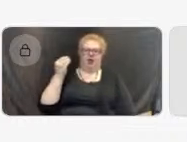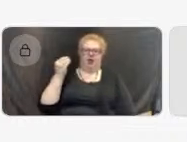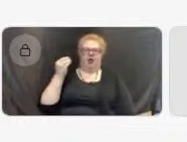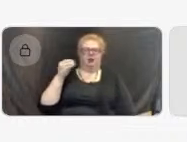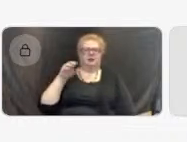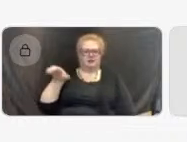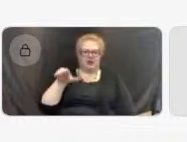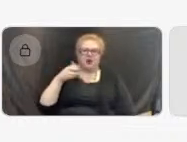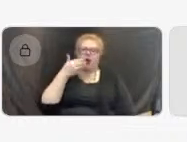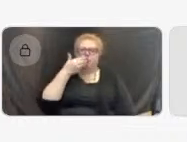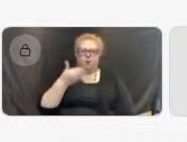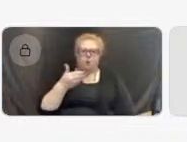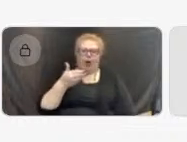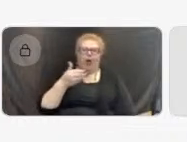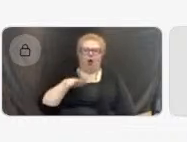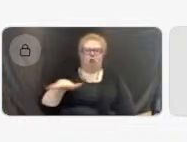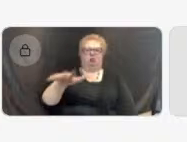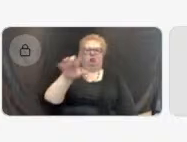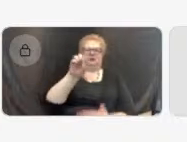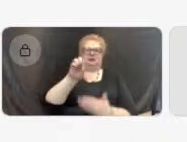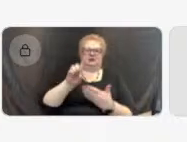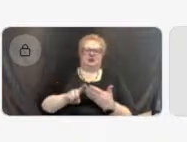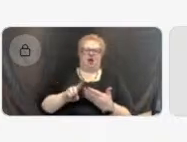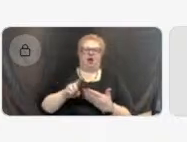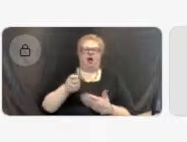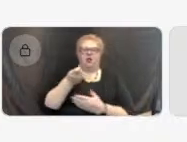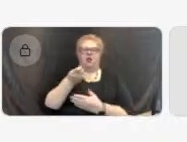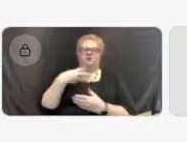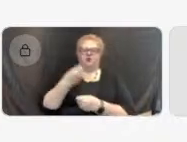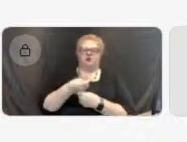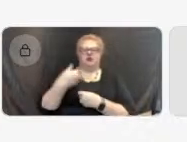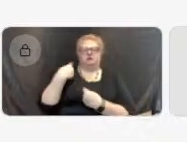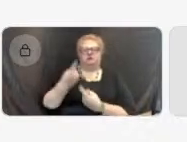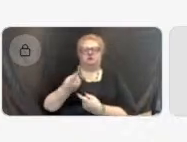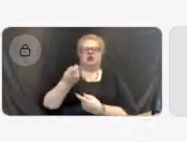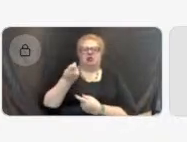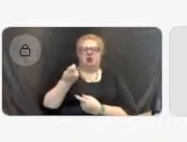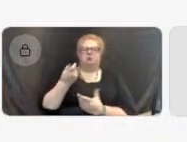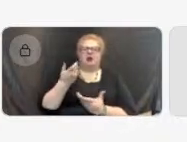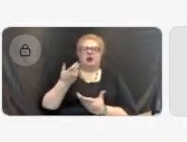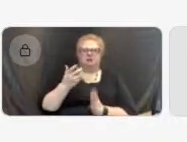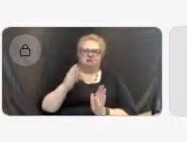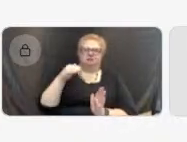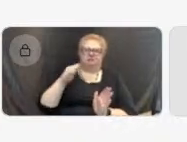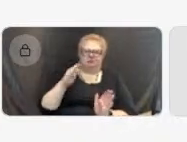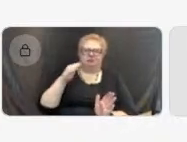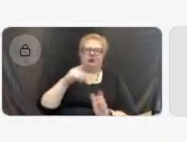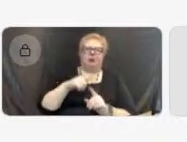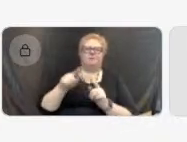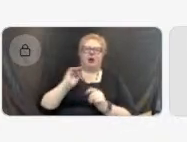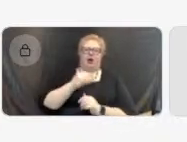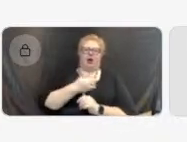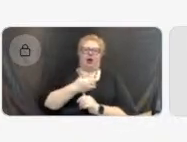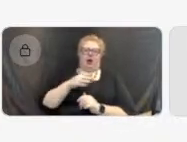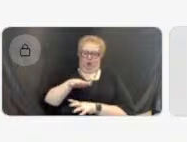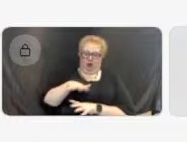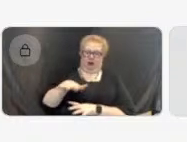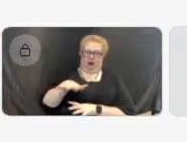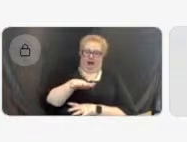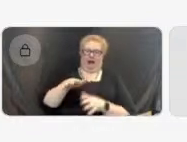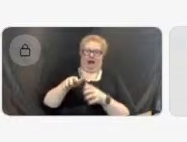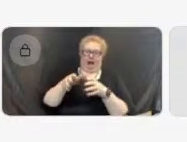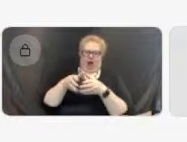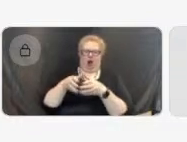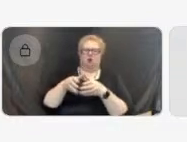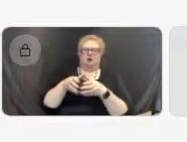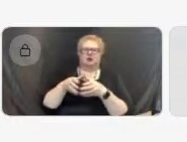well. Over the past few years, there have been a few little bumps, but the neighbors are very close-knit, and we're very